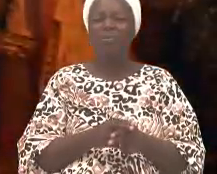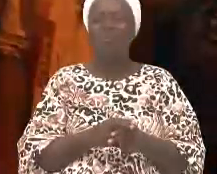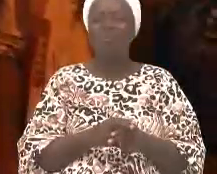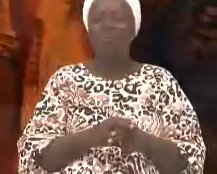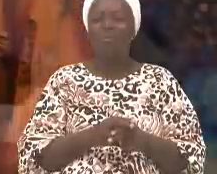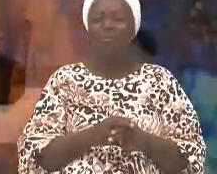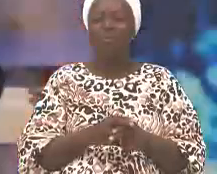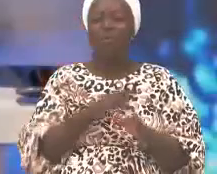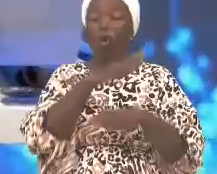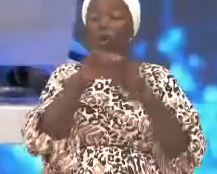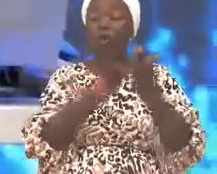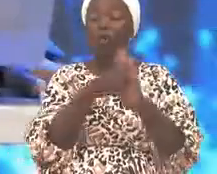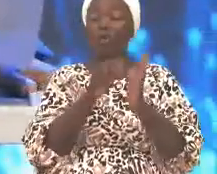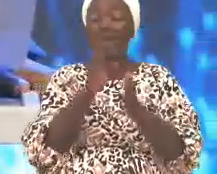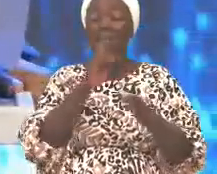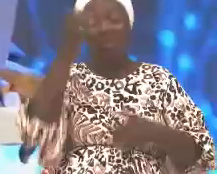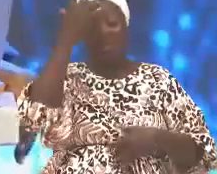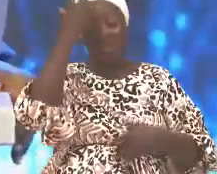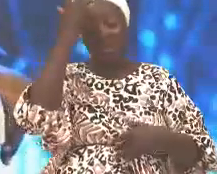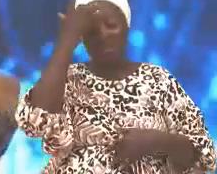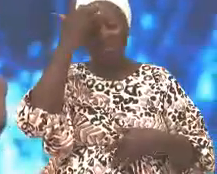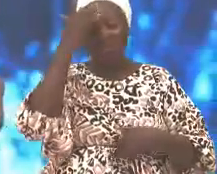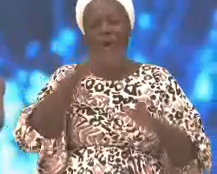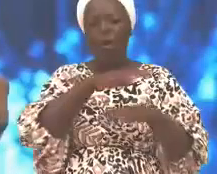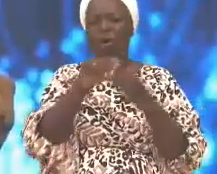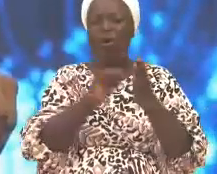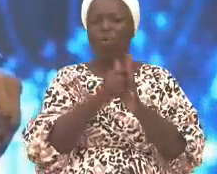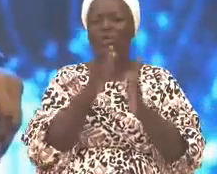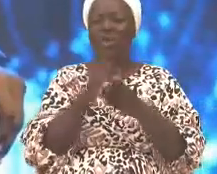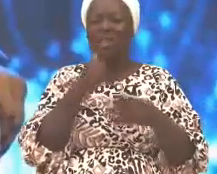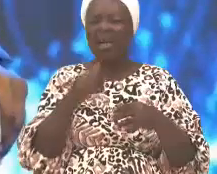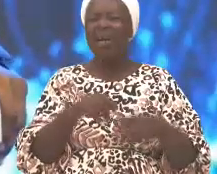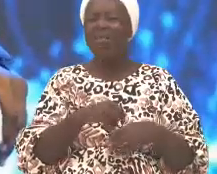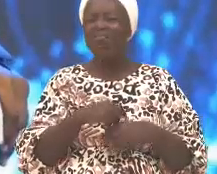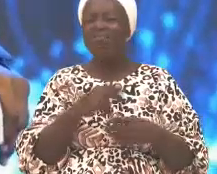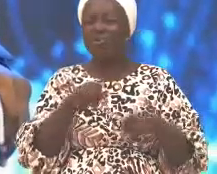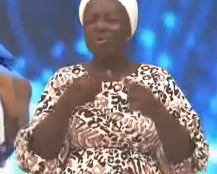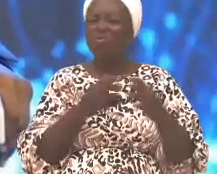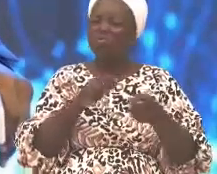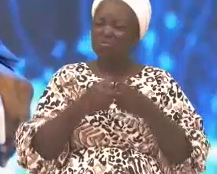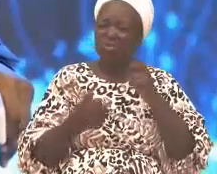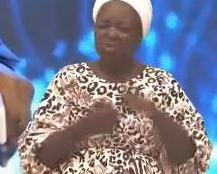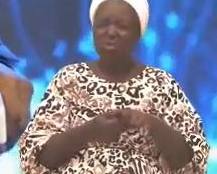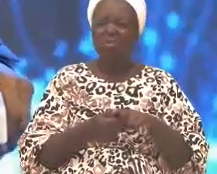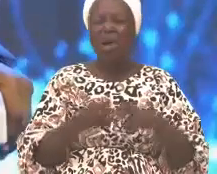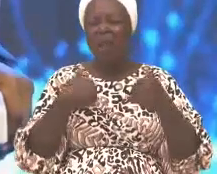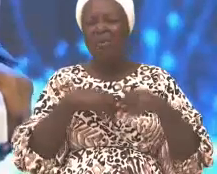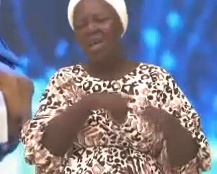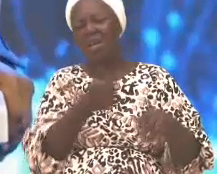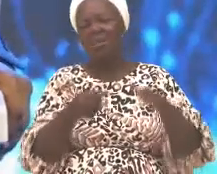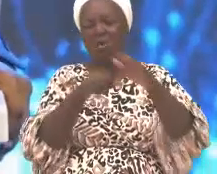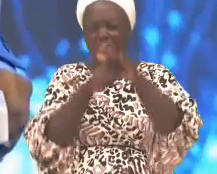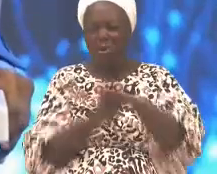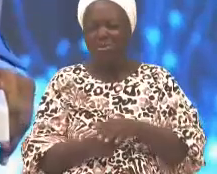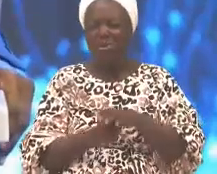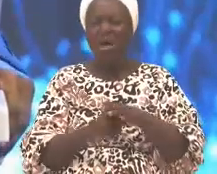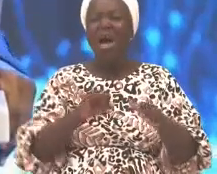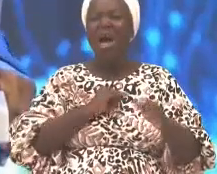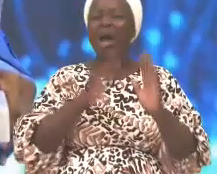All those who are sick, all those who are infirm, all those who have any oppression, I pray,